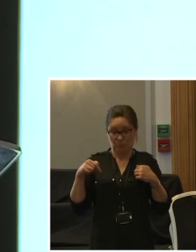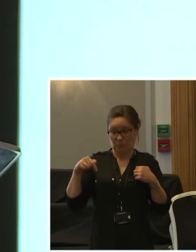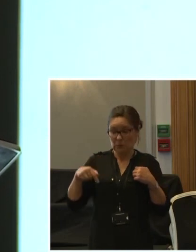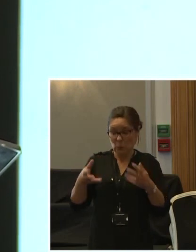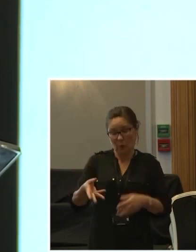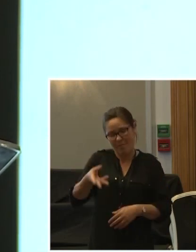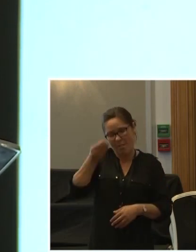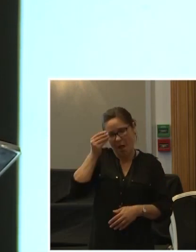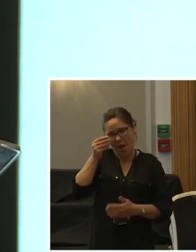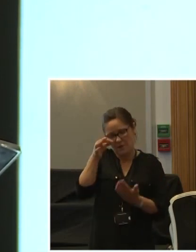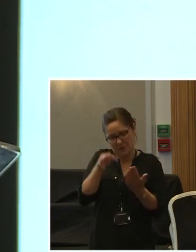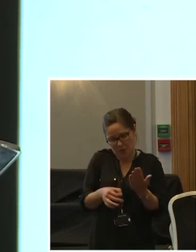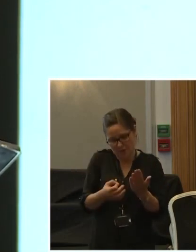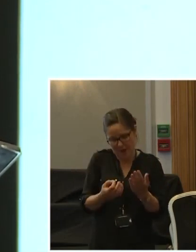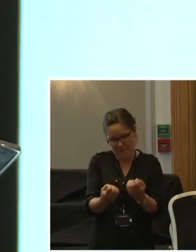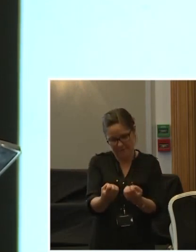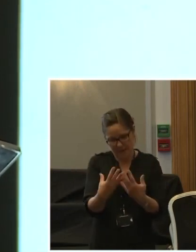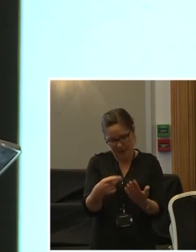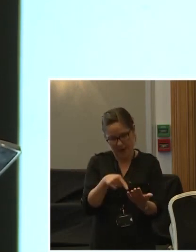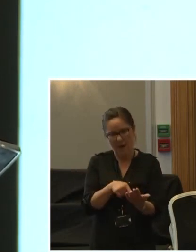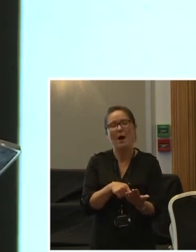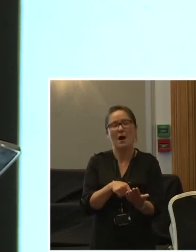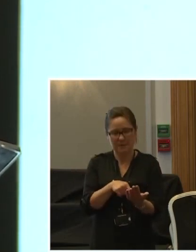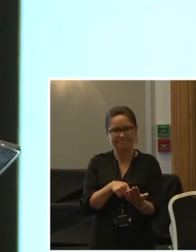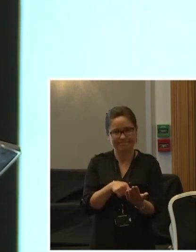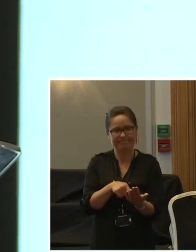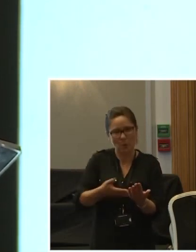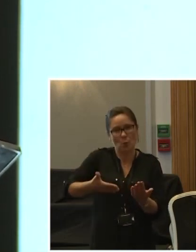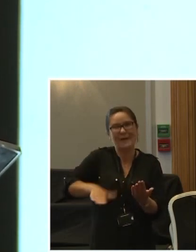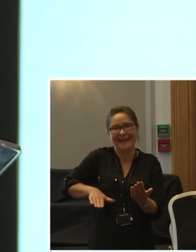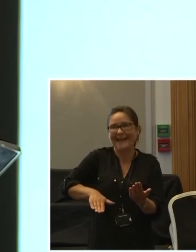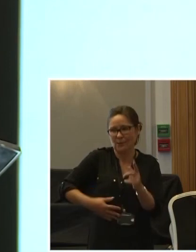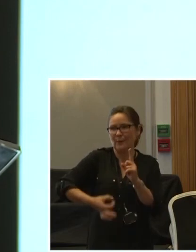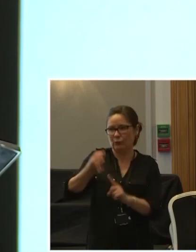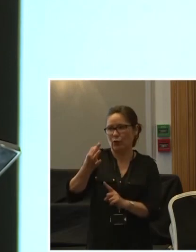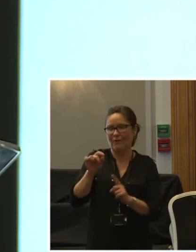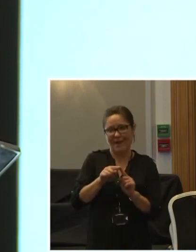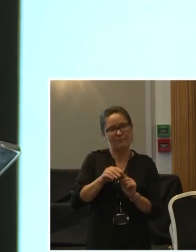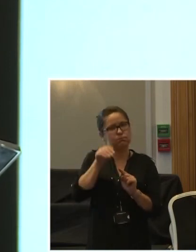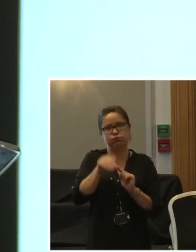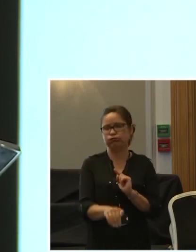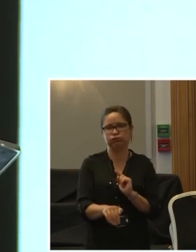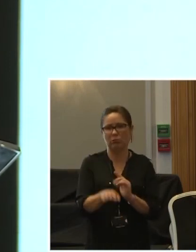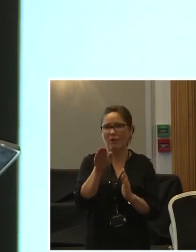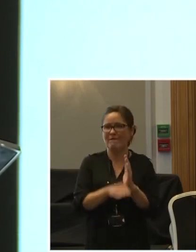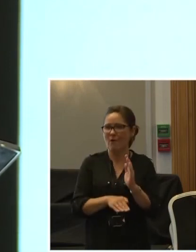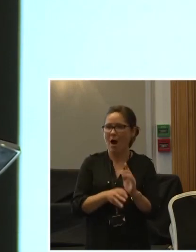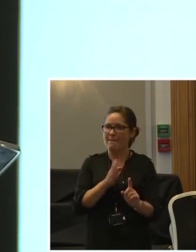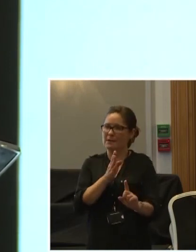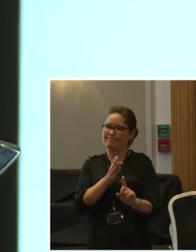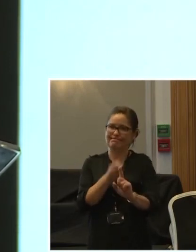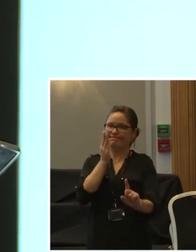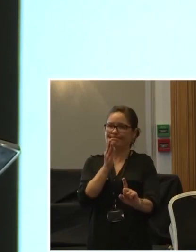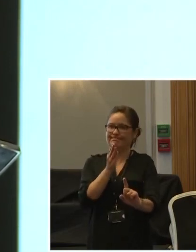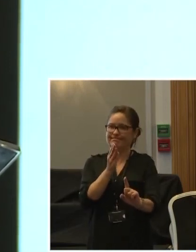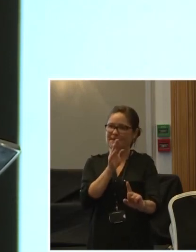weeks old, so is that we need to do something about that downward turn on that point of diagnosis and in